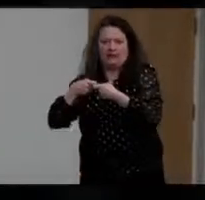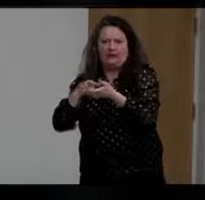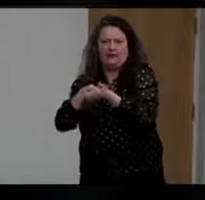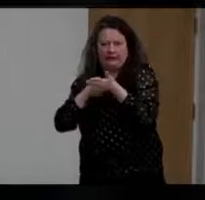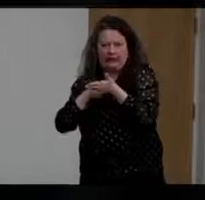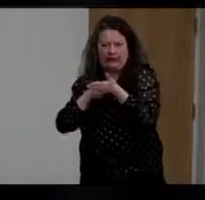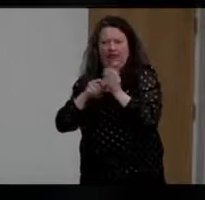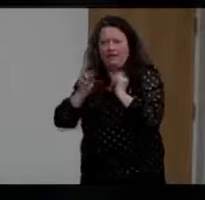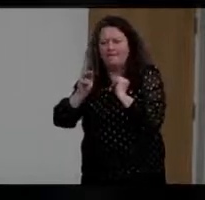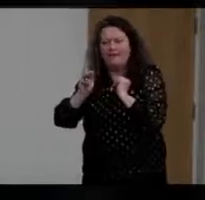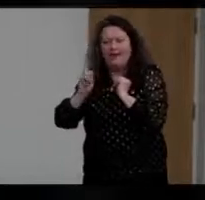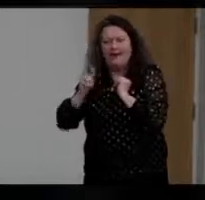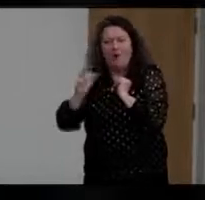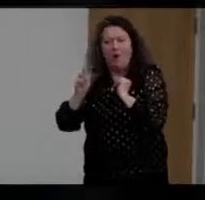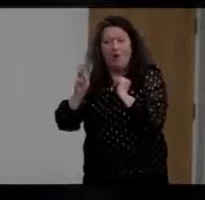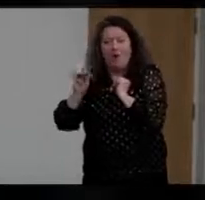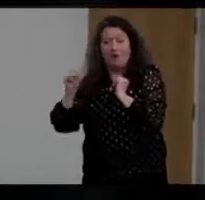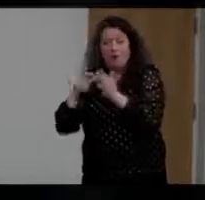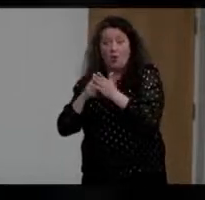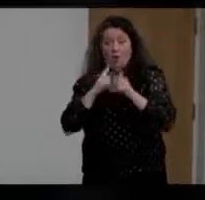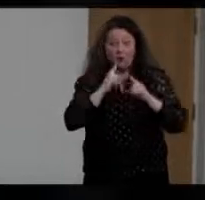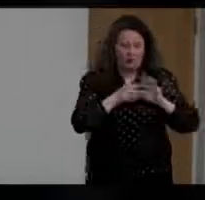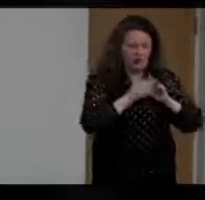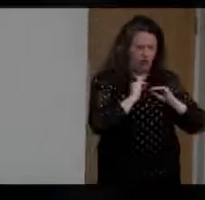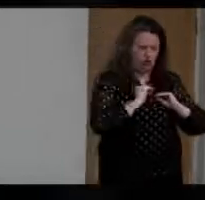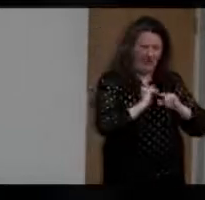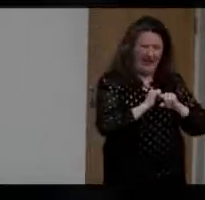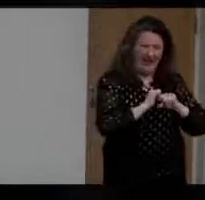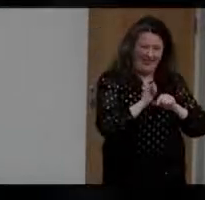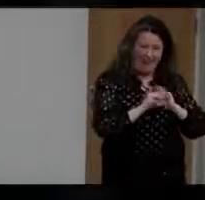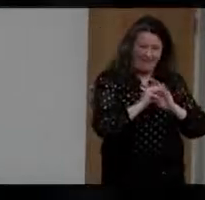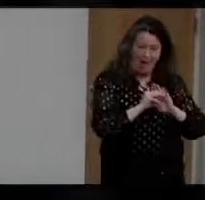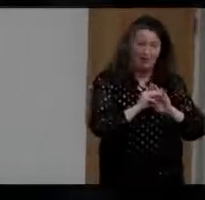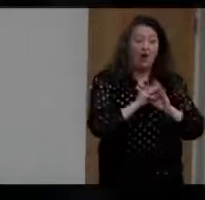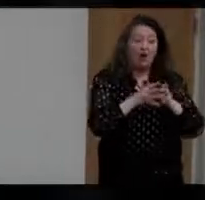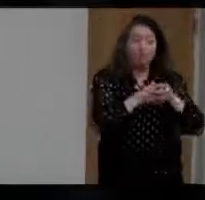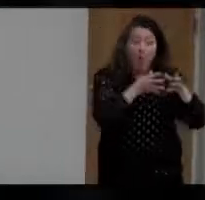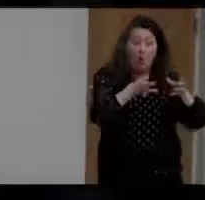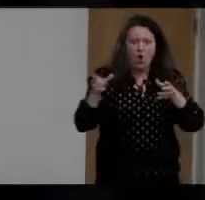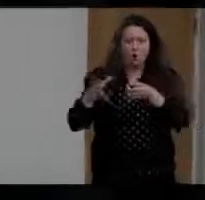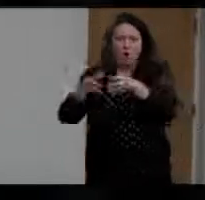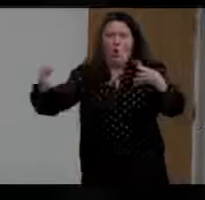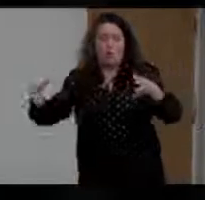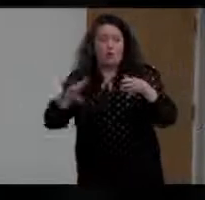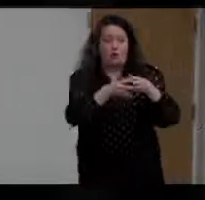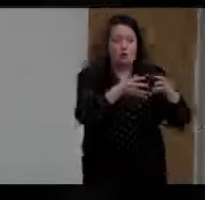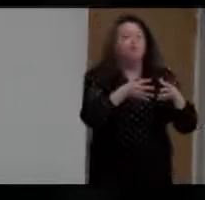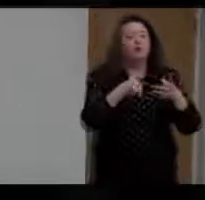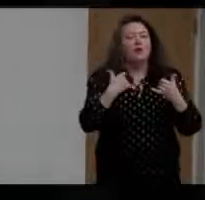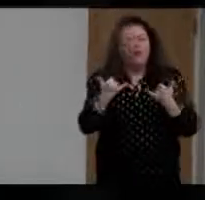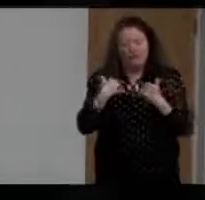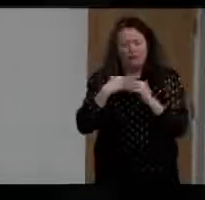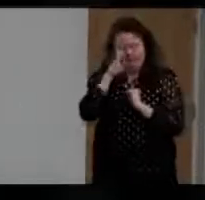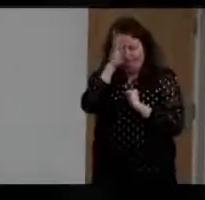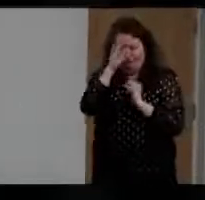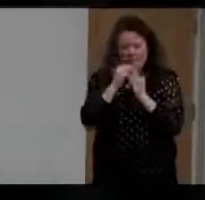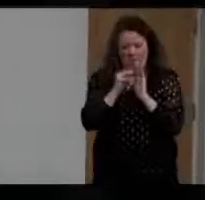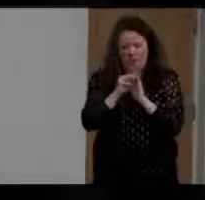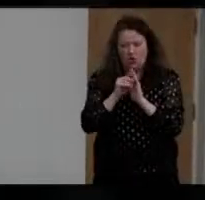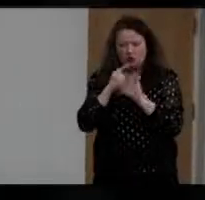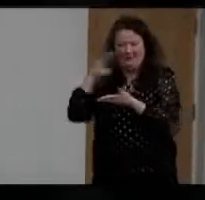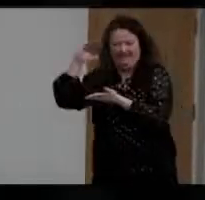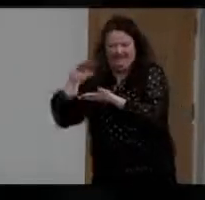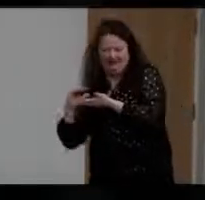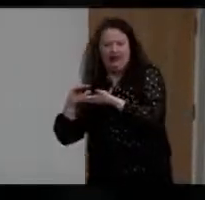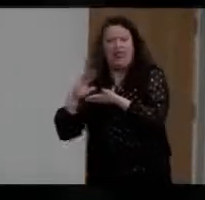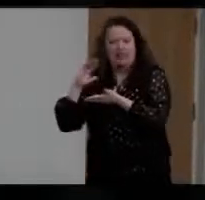ways of designing new algorithms that perform just as well, but take a fraction, like a 1/100th of the energy to